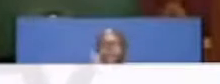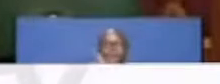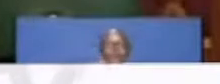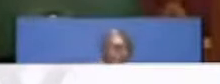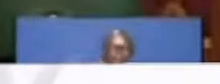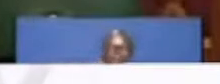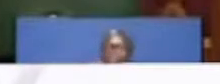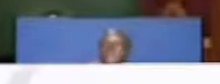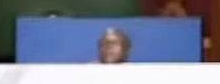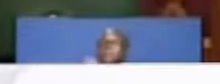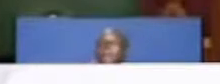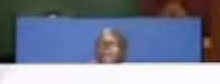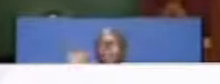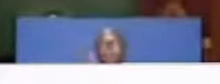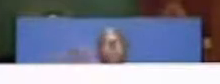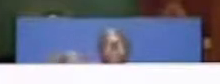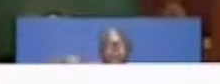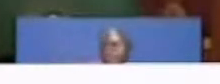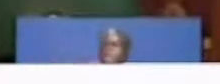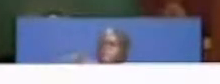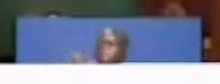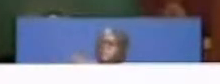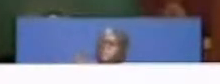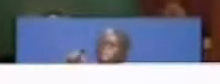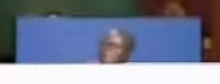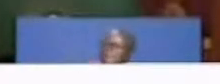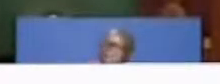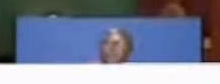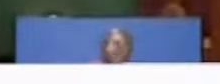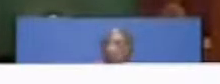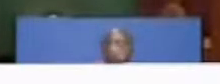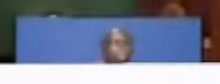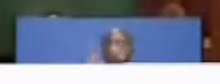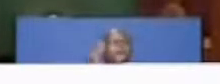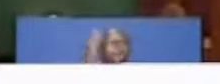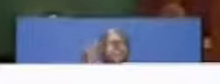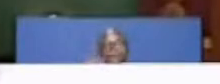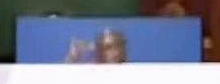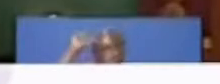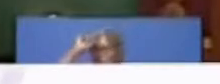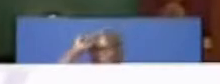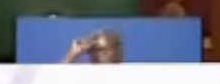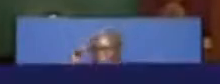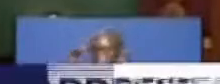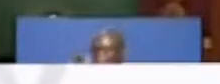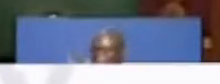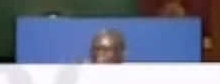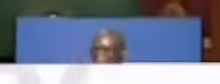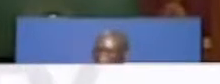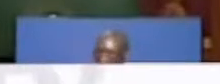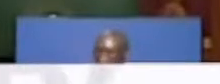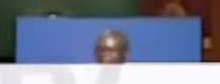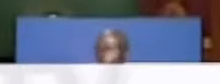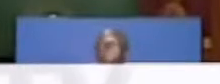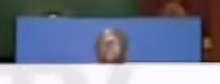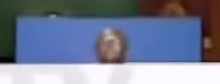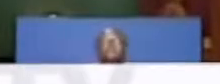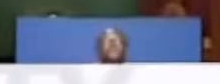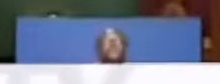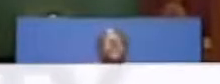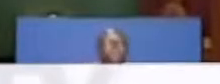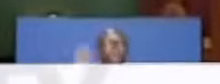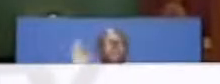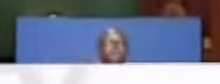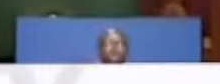our power production, double our GDP? Why has my administration taken such tremendous strides in creating